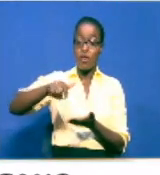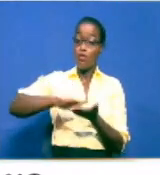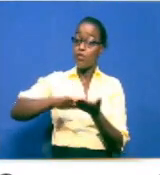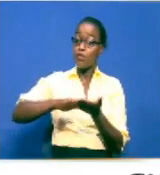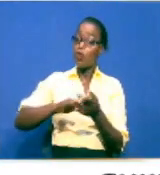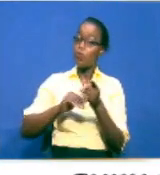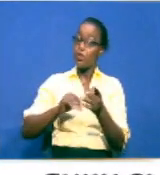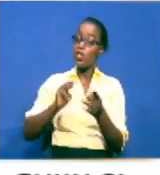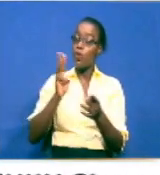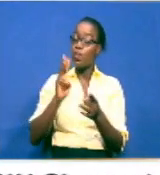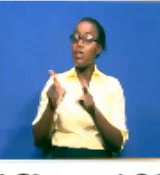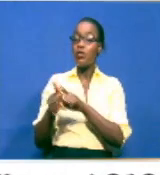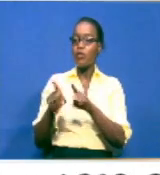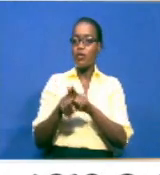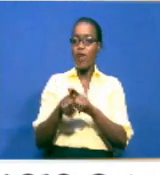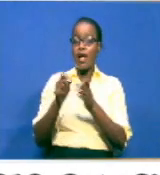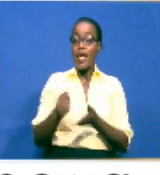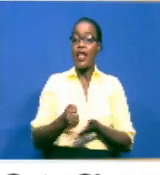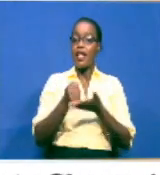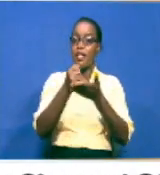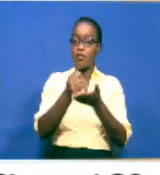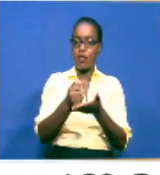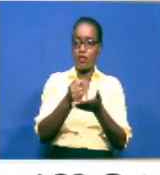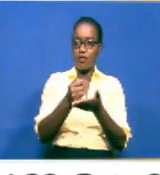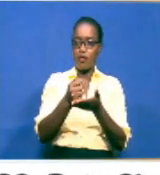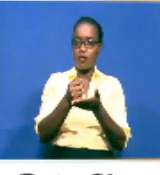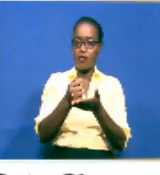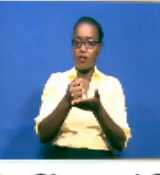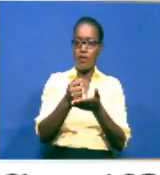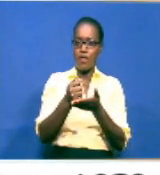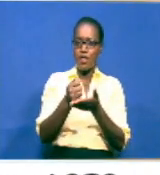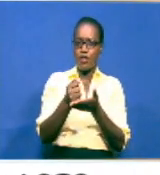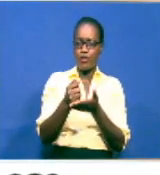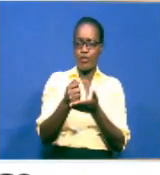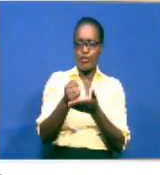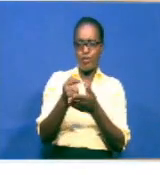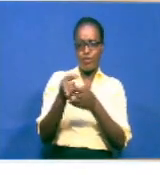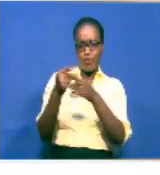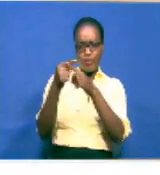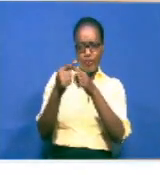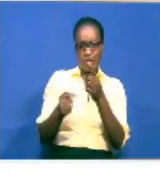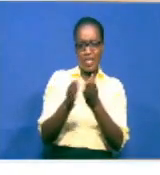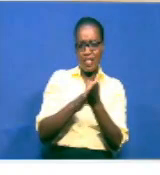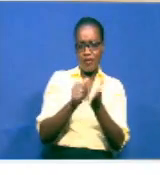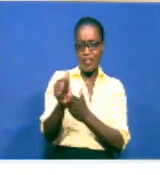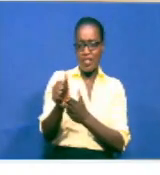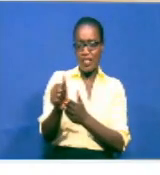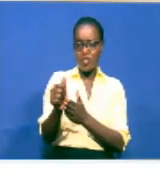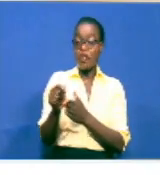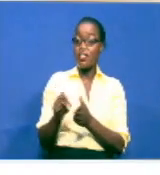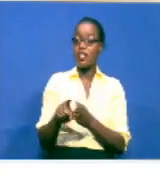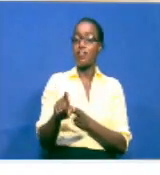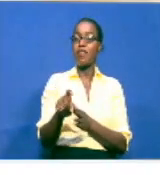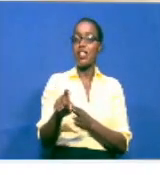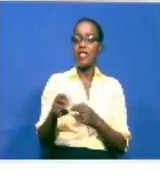water is going to help us to kill the virus when we wash our hands,